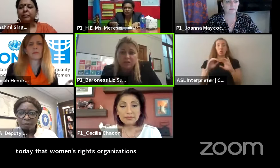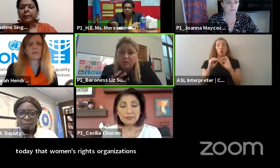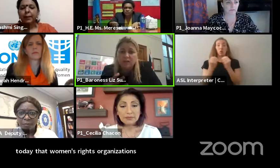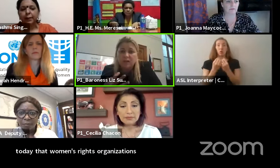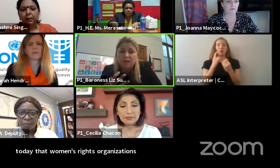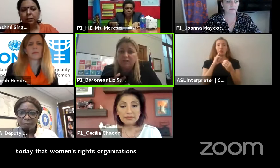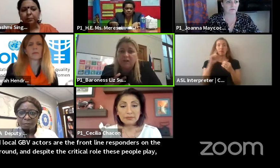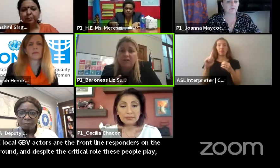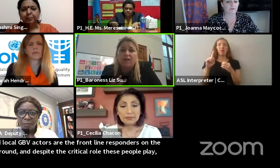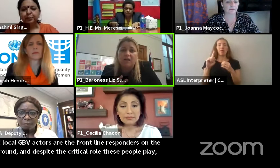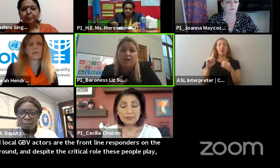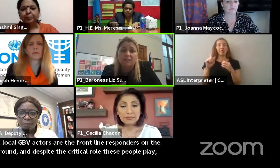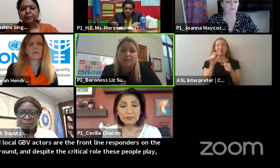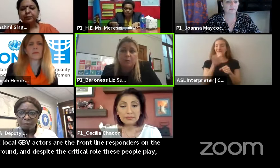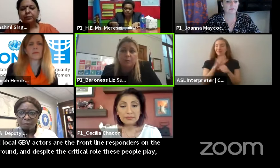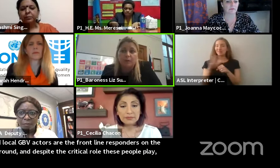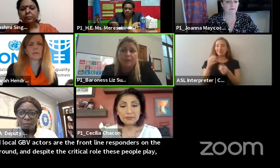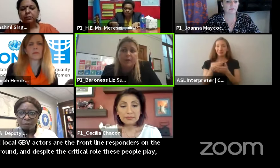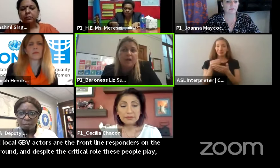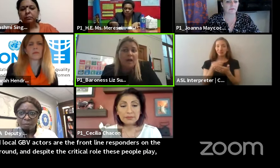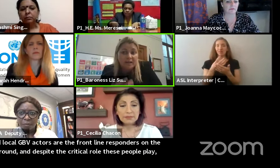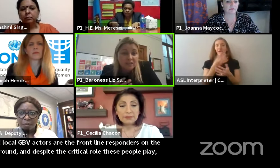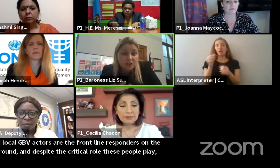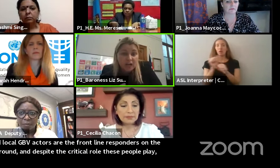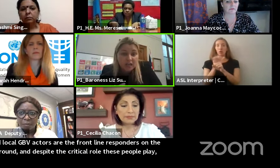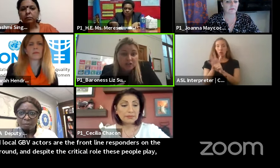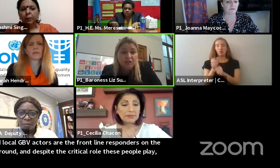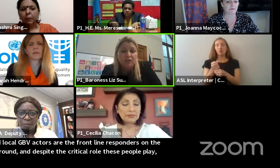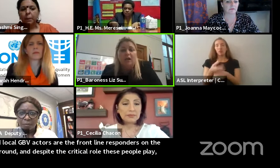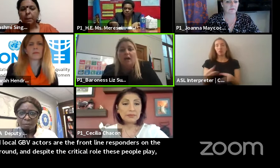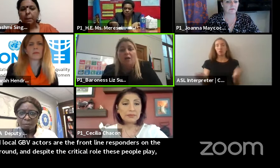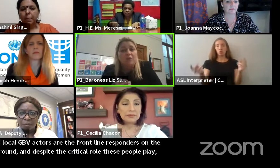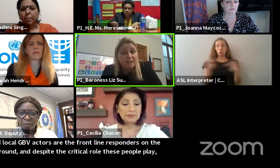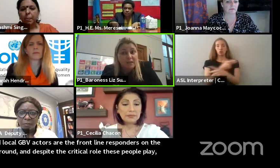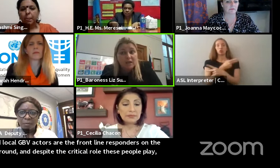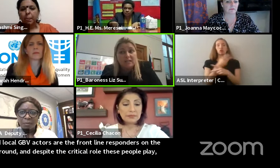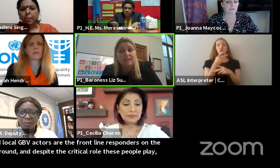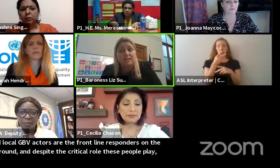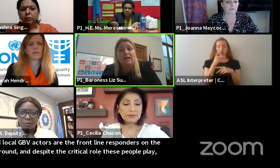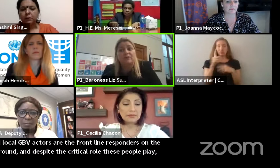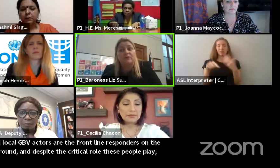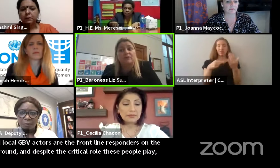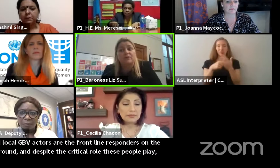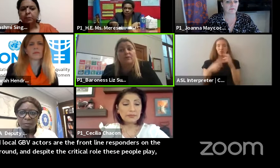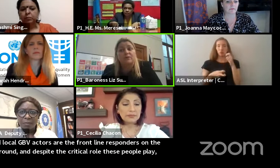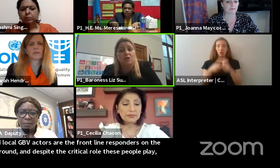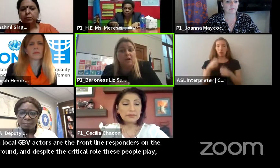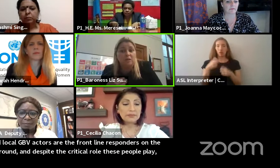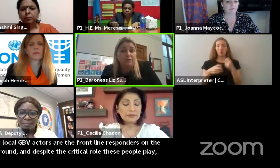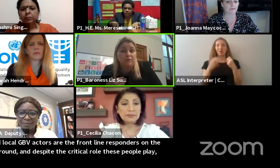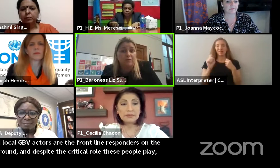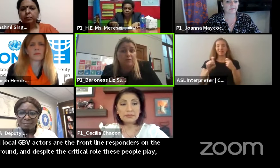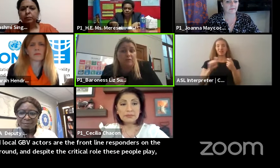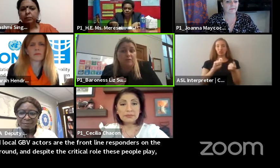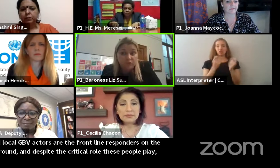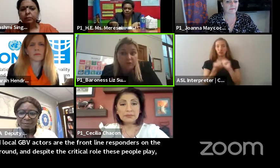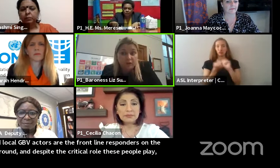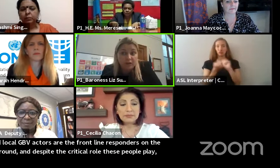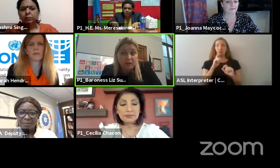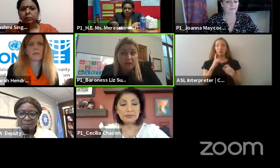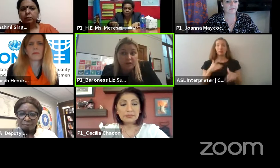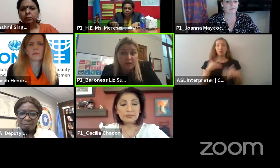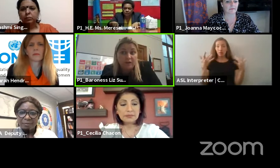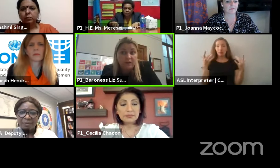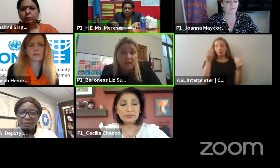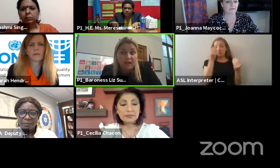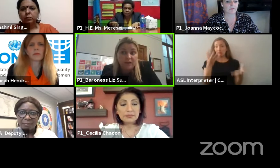organisations. And COVID has really further highlighted this problem. And that needs to change. I'm really delighted to announce today that the UK is providing